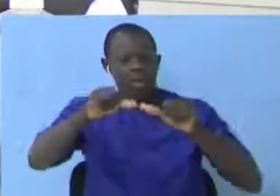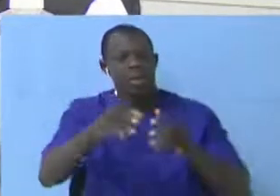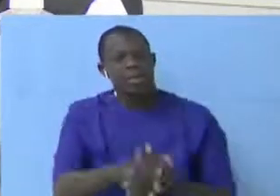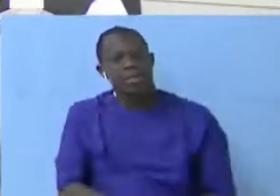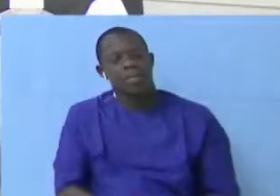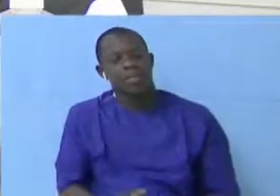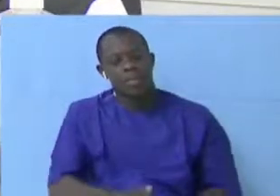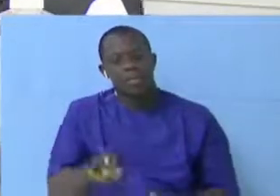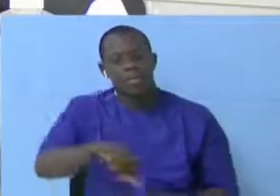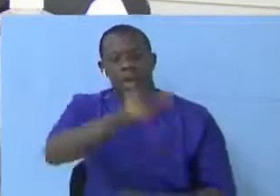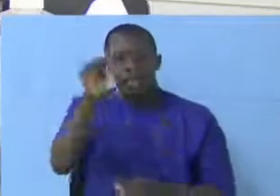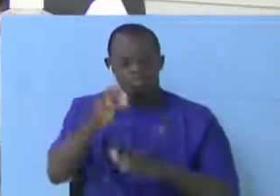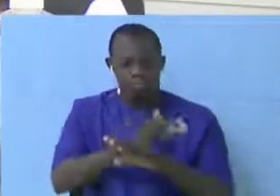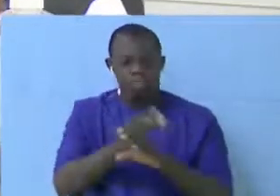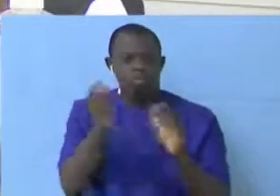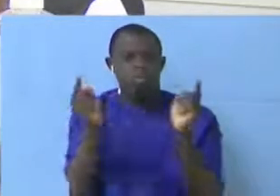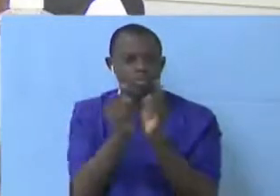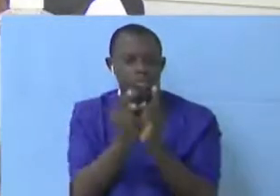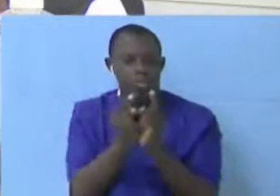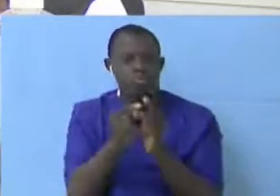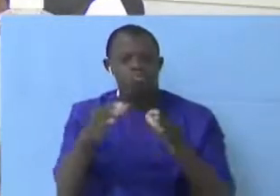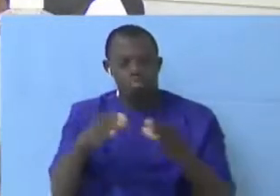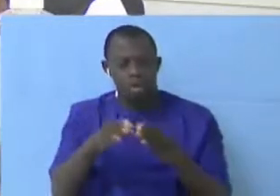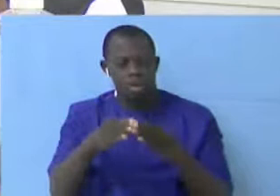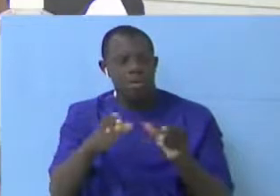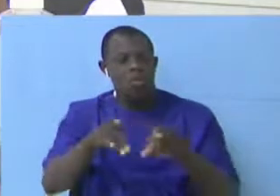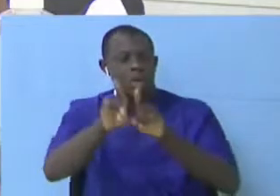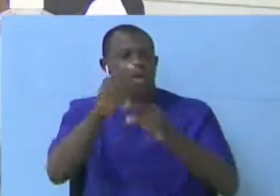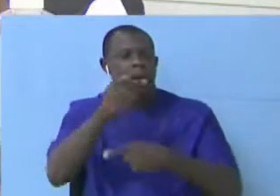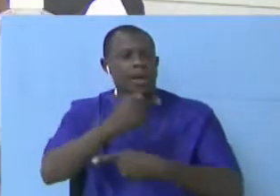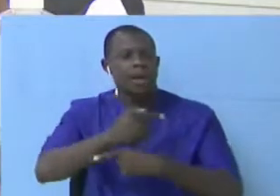And that they were in touch with a Gambian